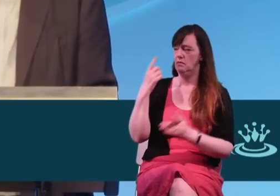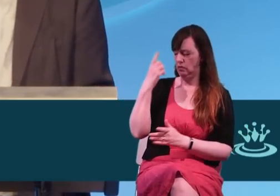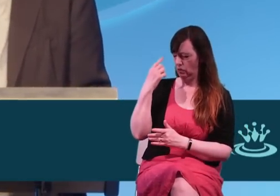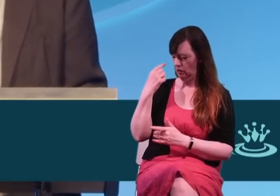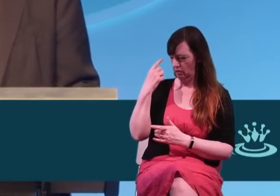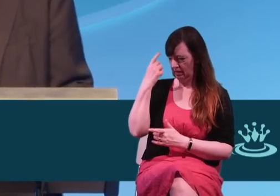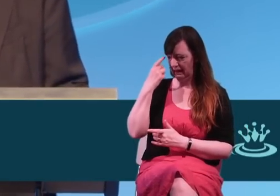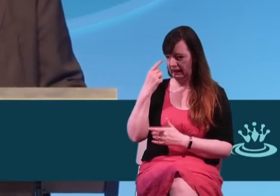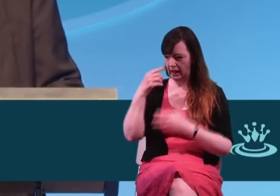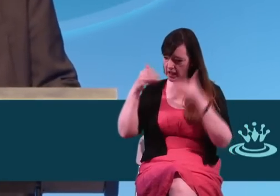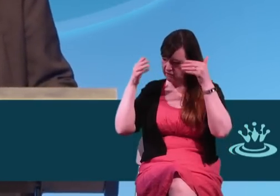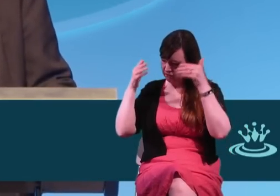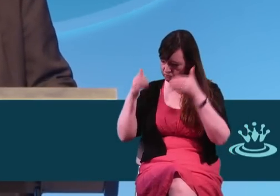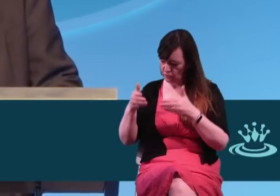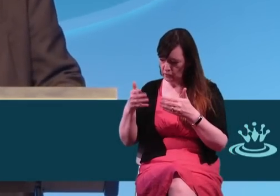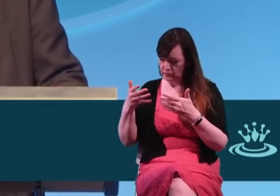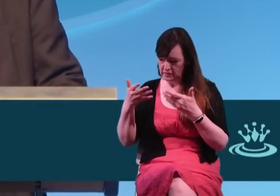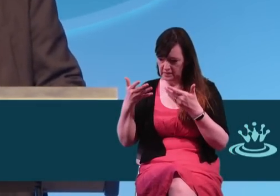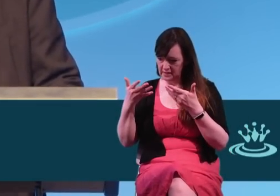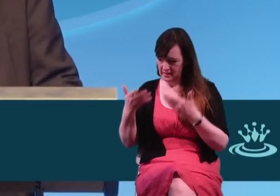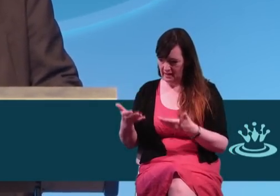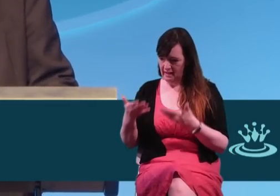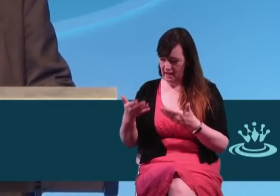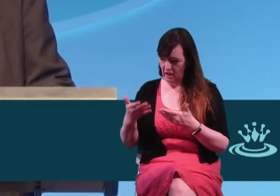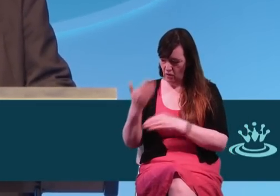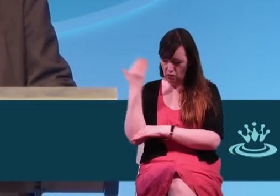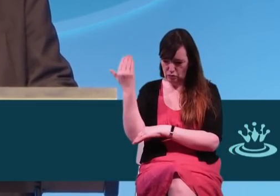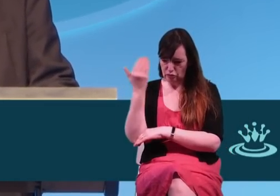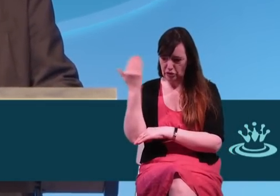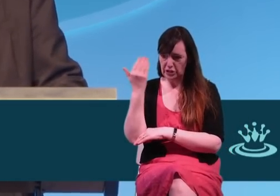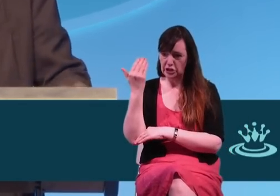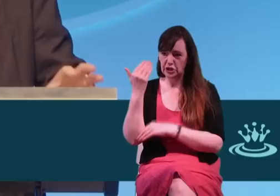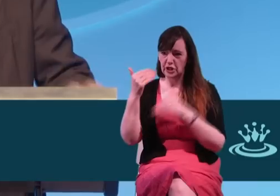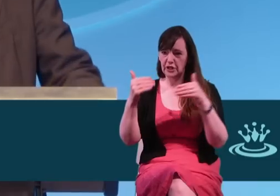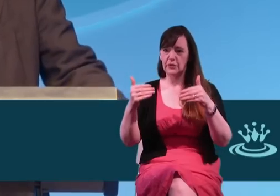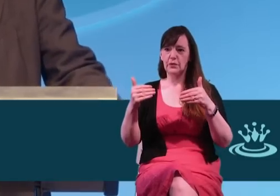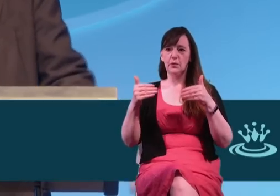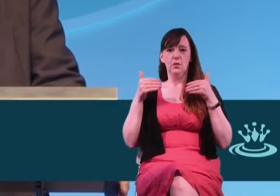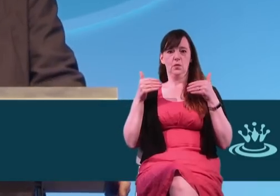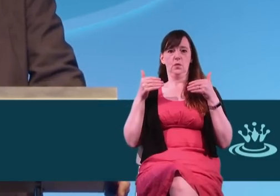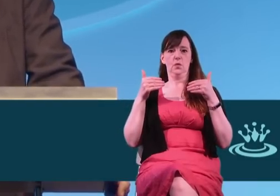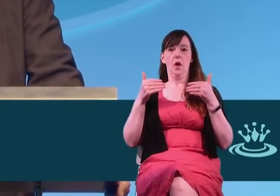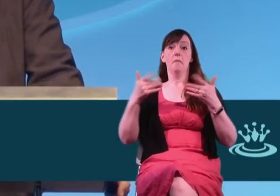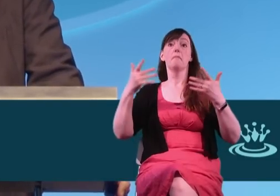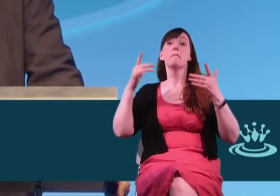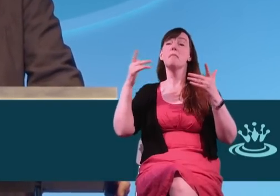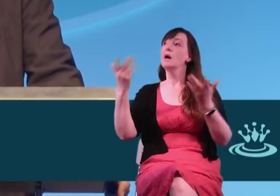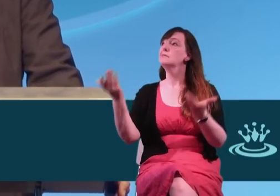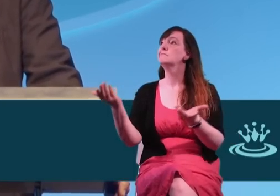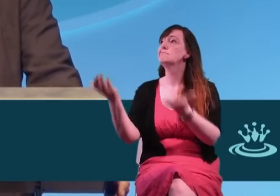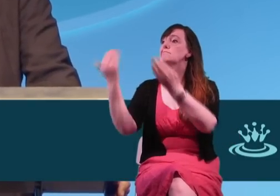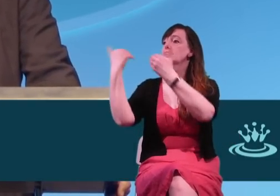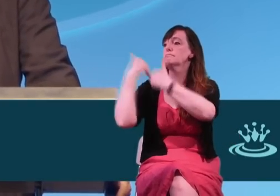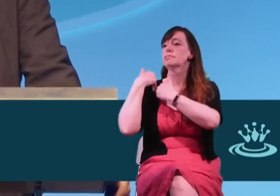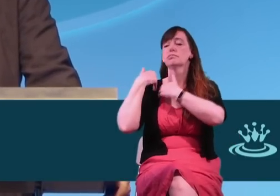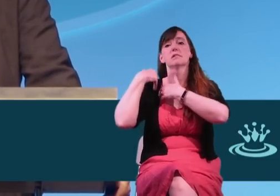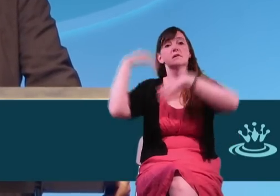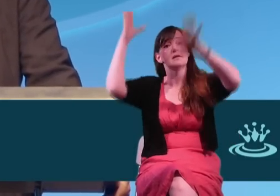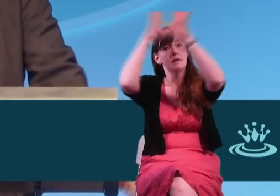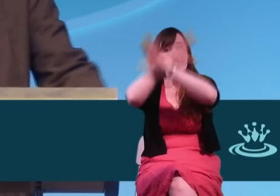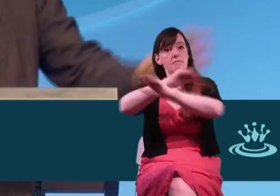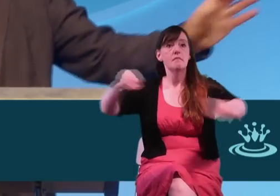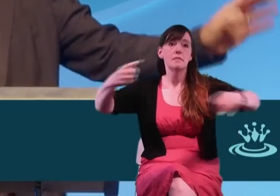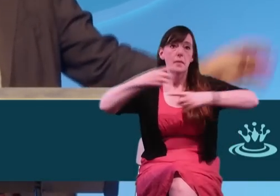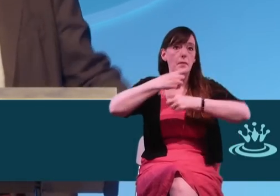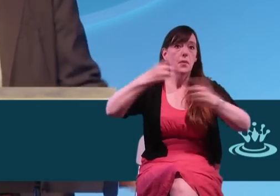is happening as I am doing here in terms of preaching behind a box, but heralding the gospel. And he heralded it everywhere he